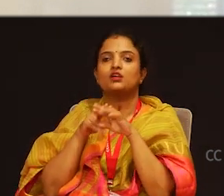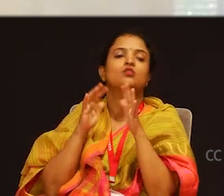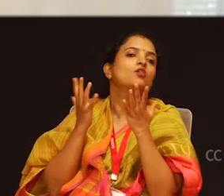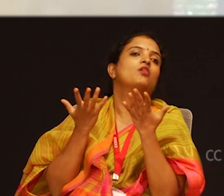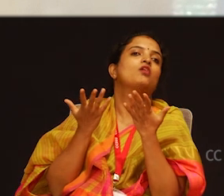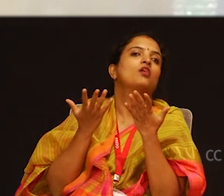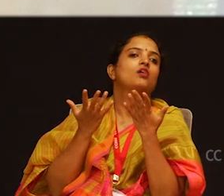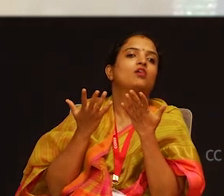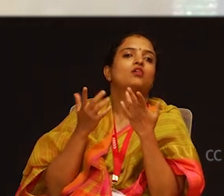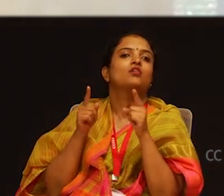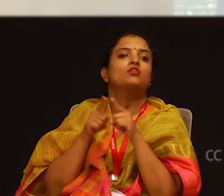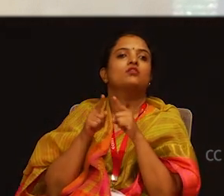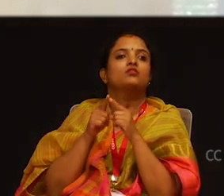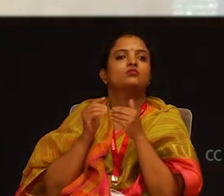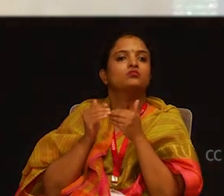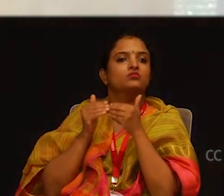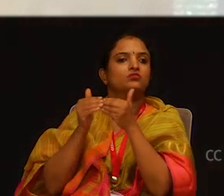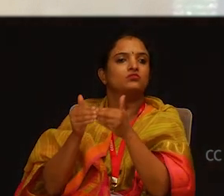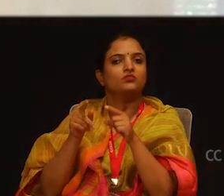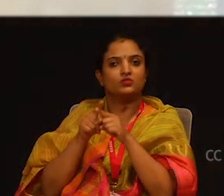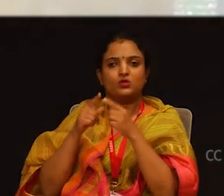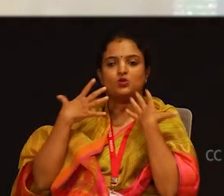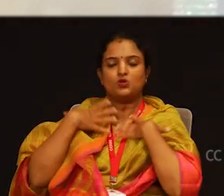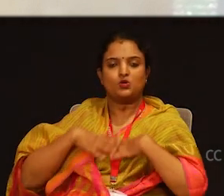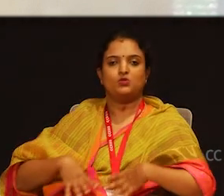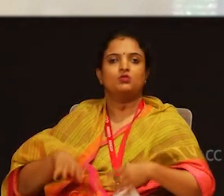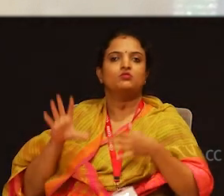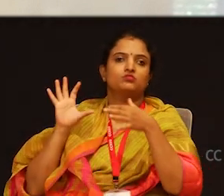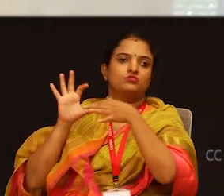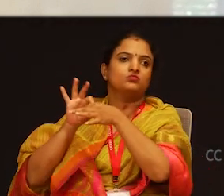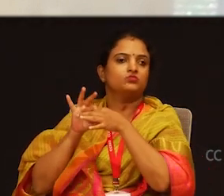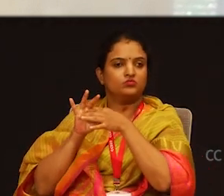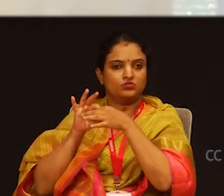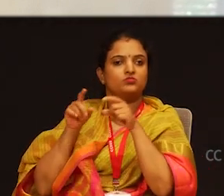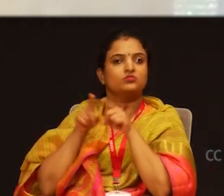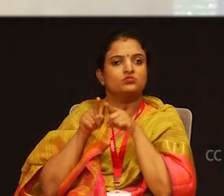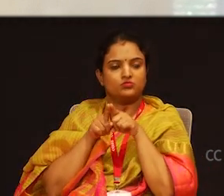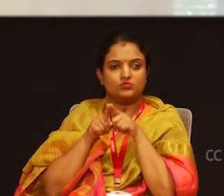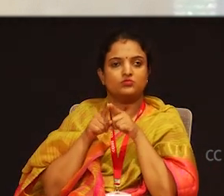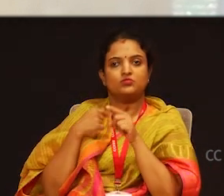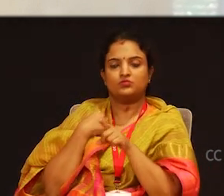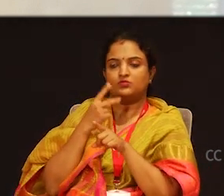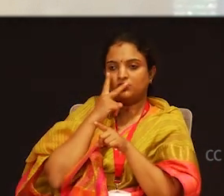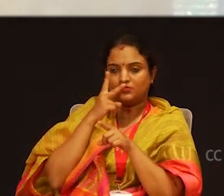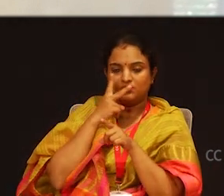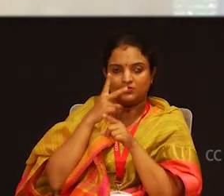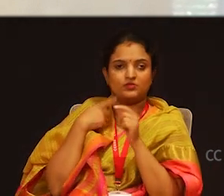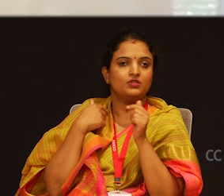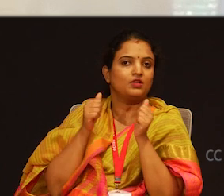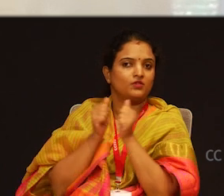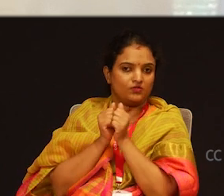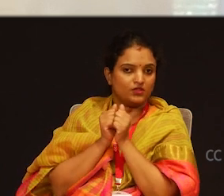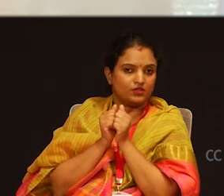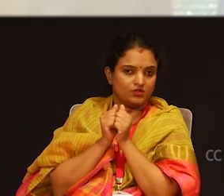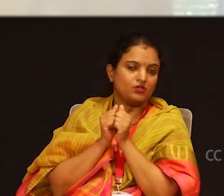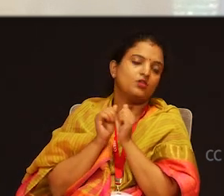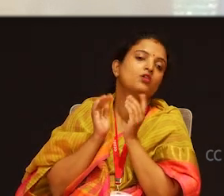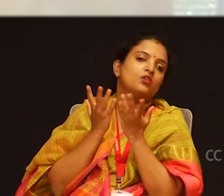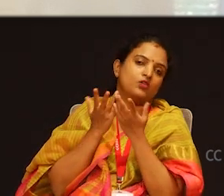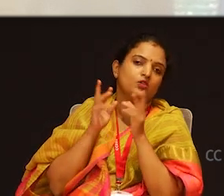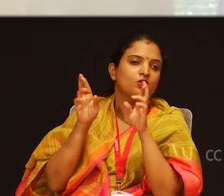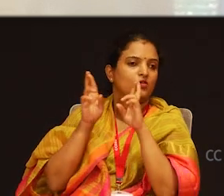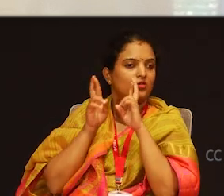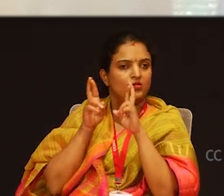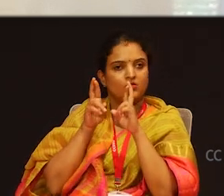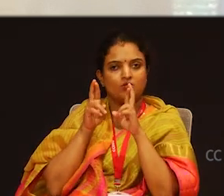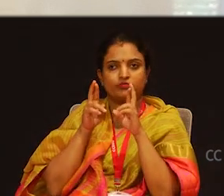the enhancement of human potential. And so I am looking forward to being with you and hope that we